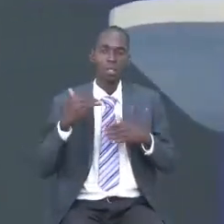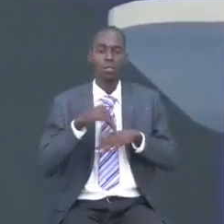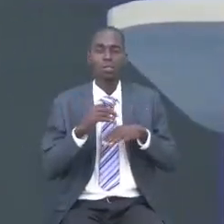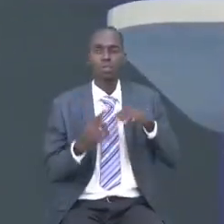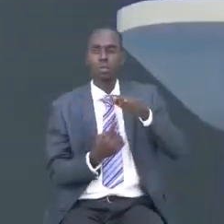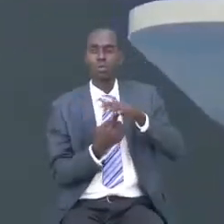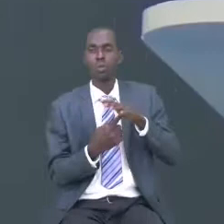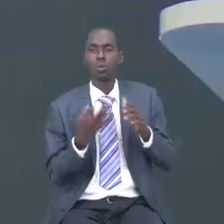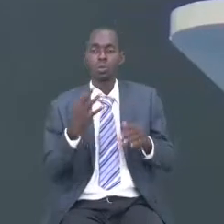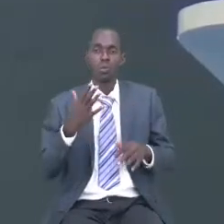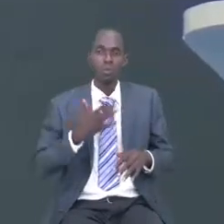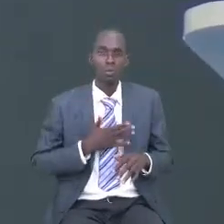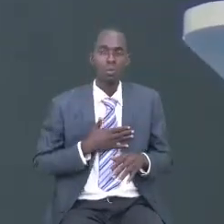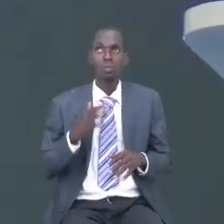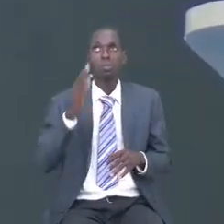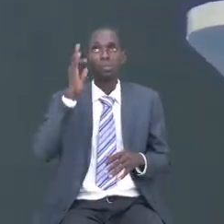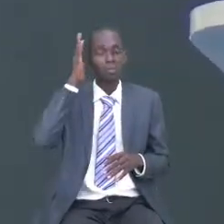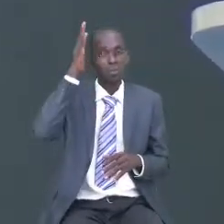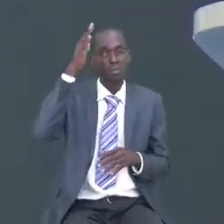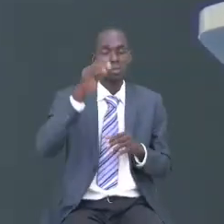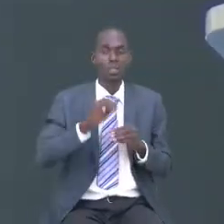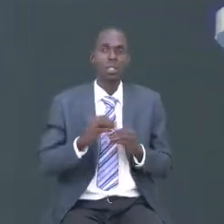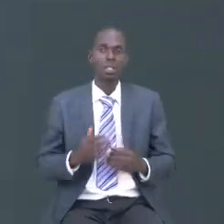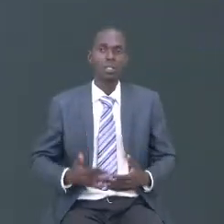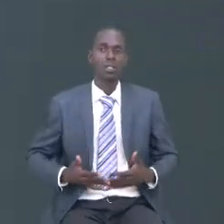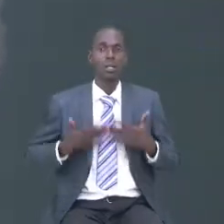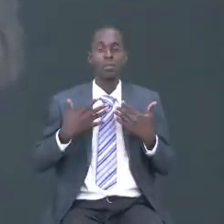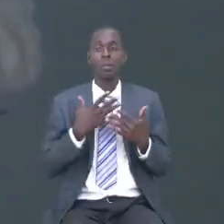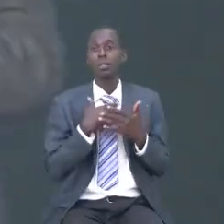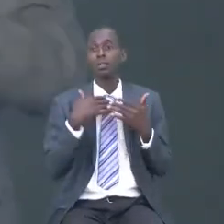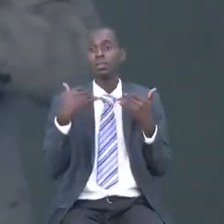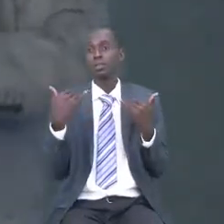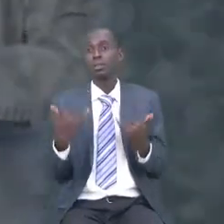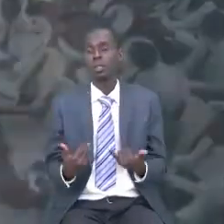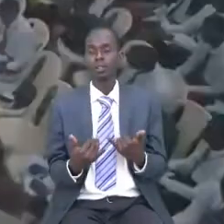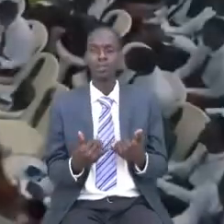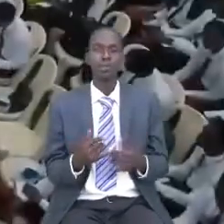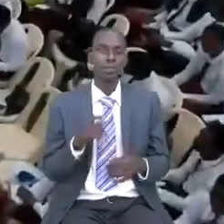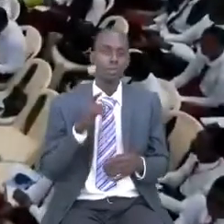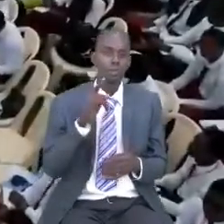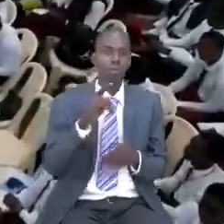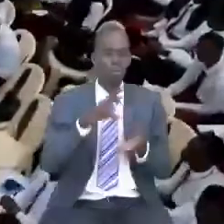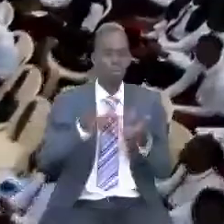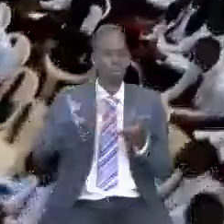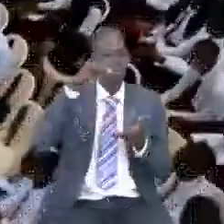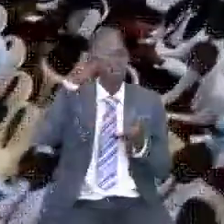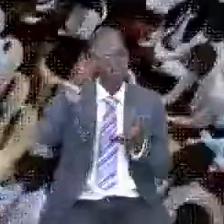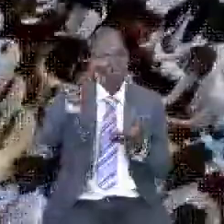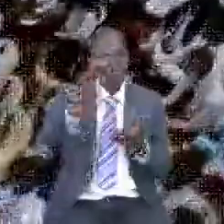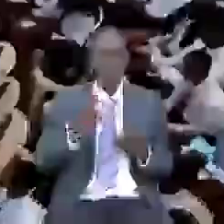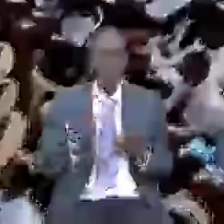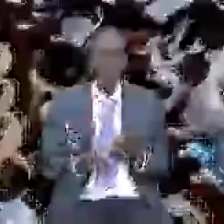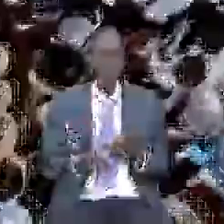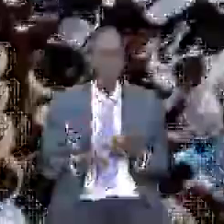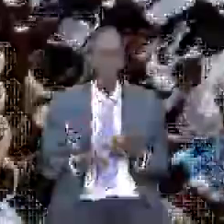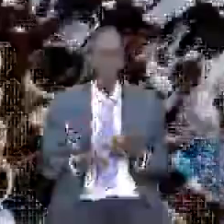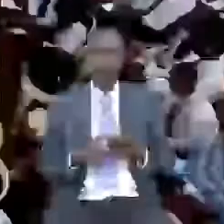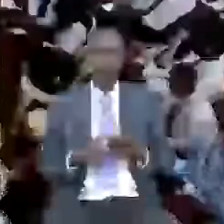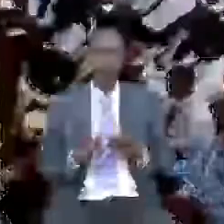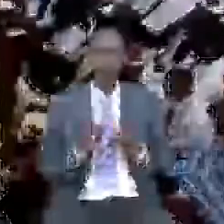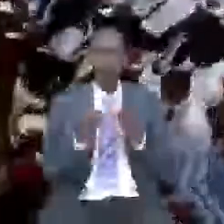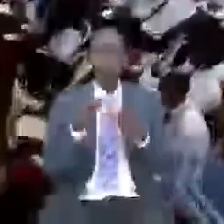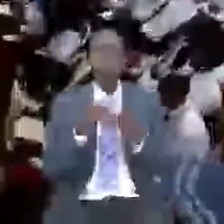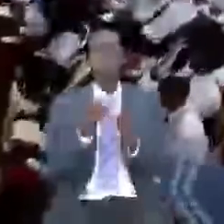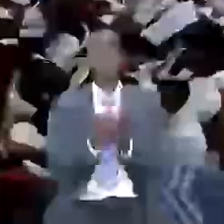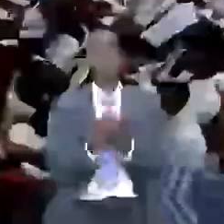the peak of my choice in life. And now you learn to live that way. You learn